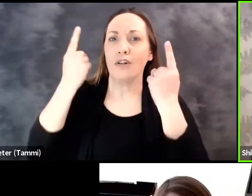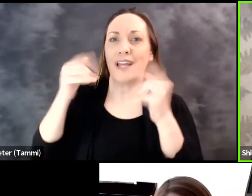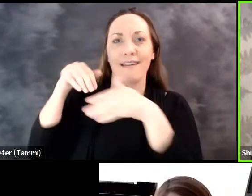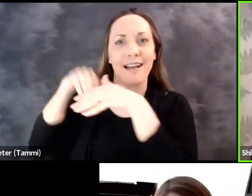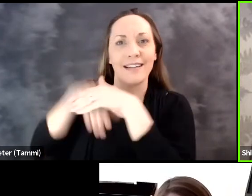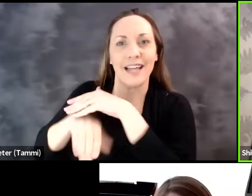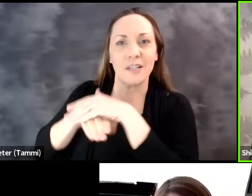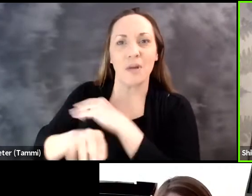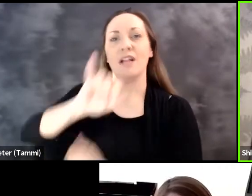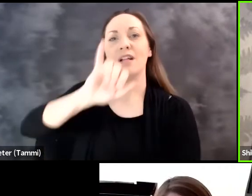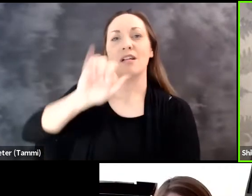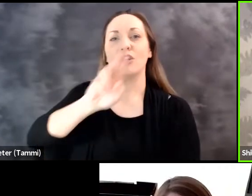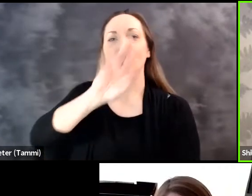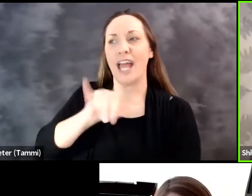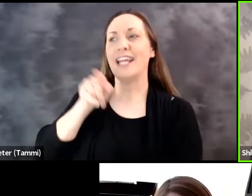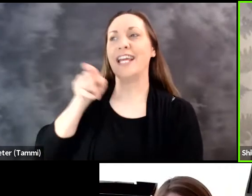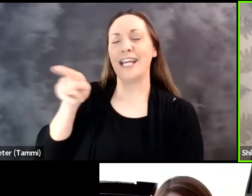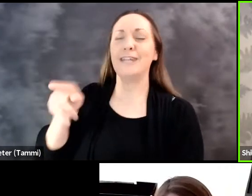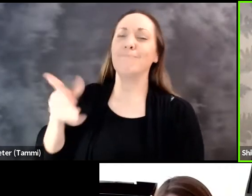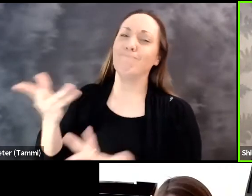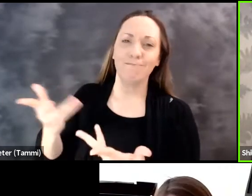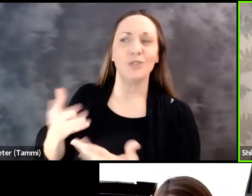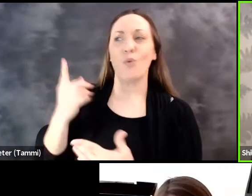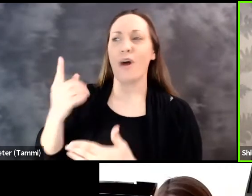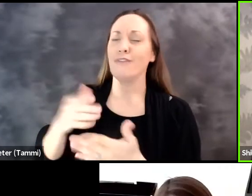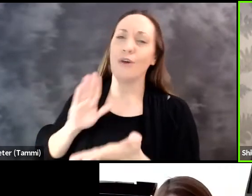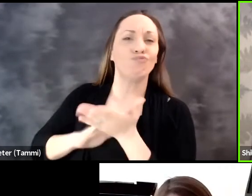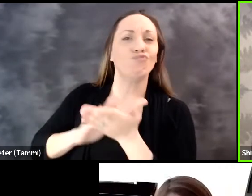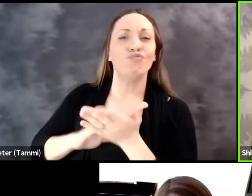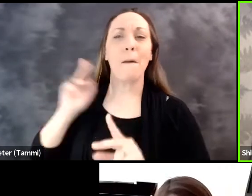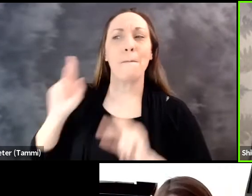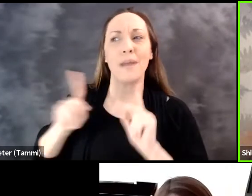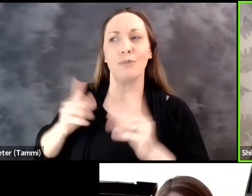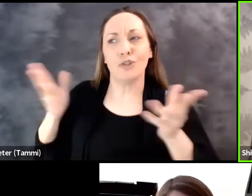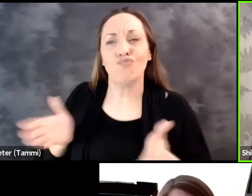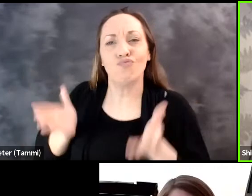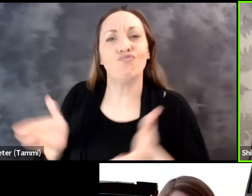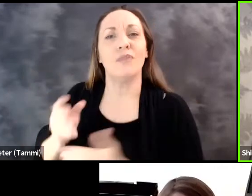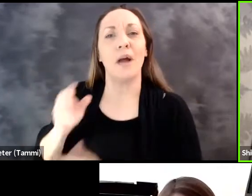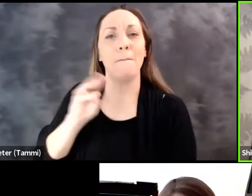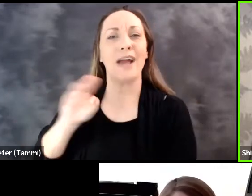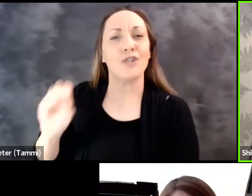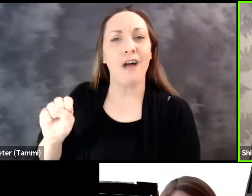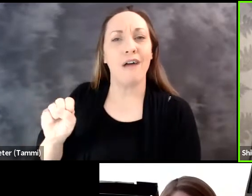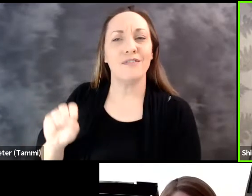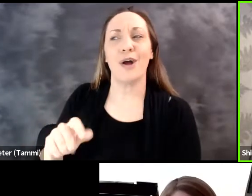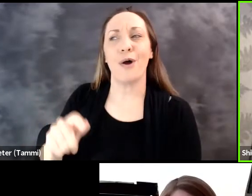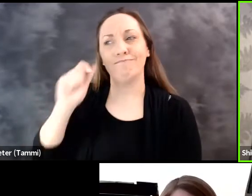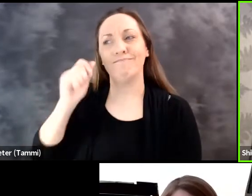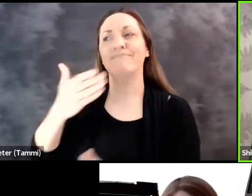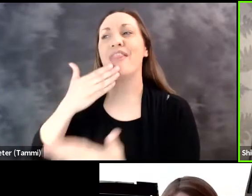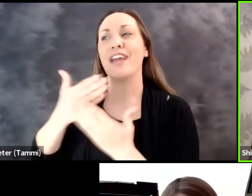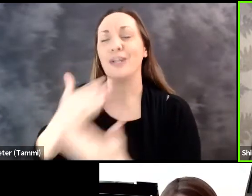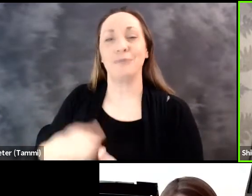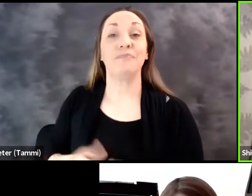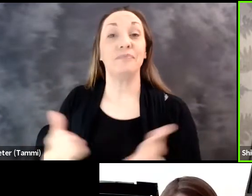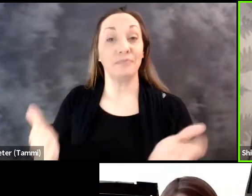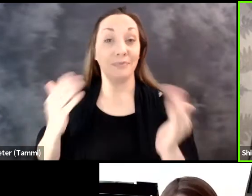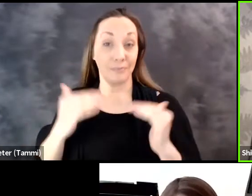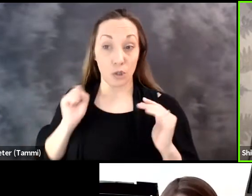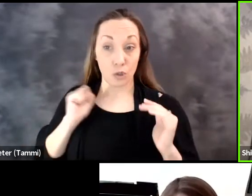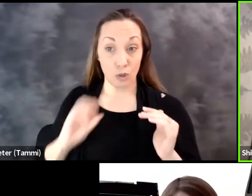that I think is truly an evangelist in our space, and getting Microsoft to move, hats off to you, I must say.